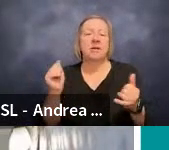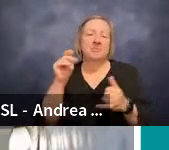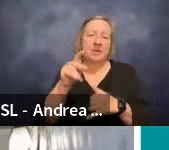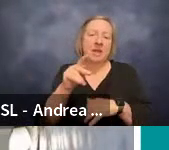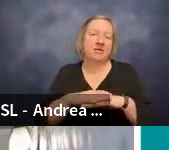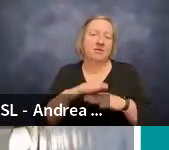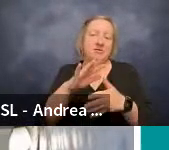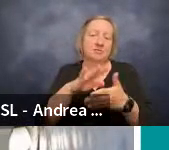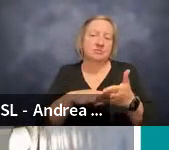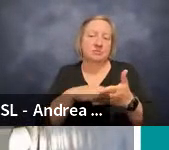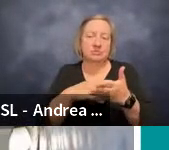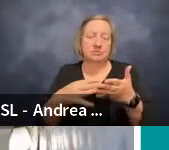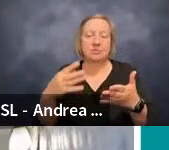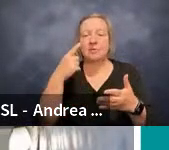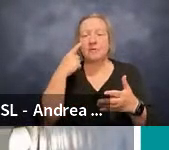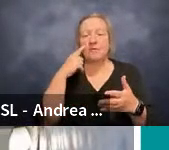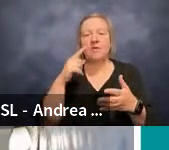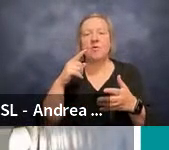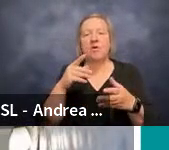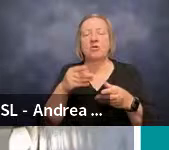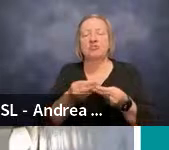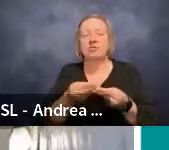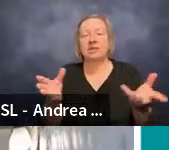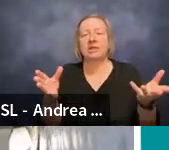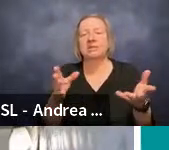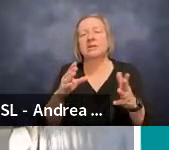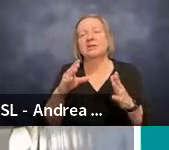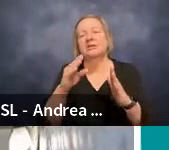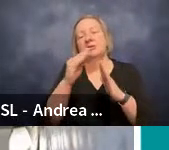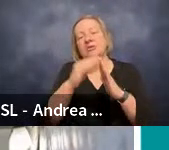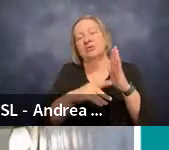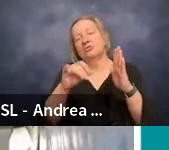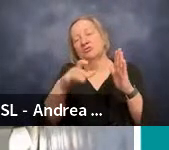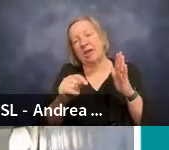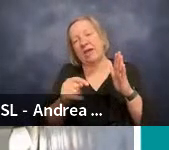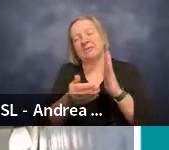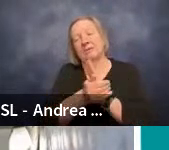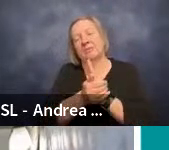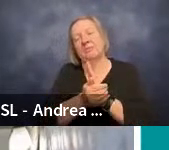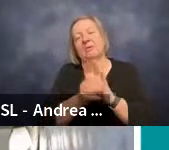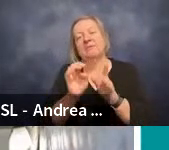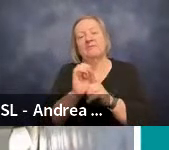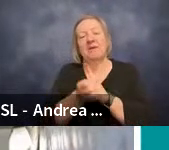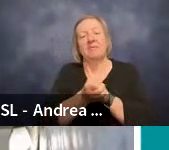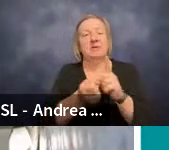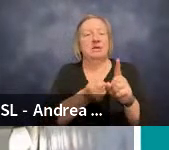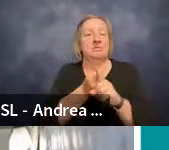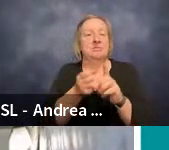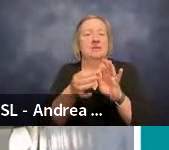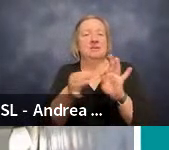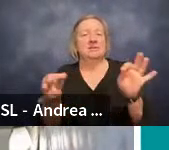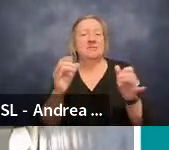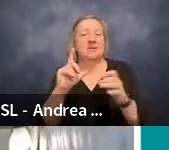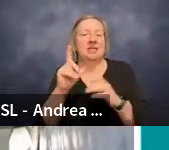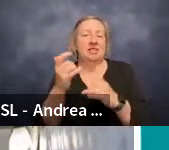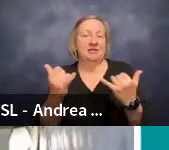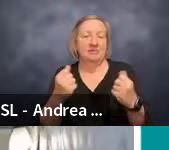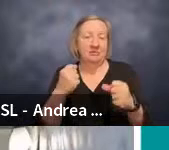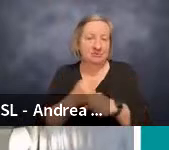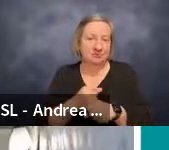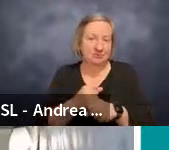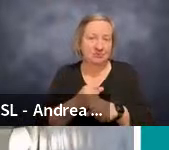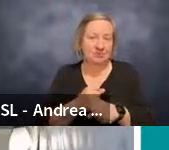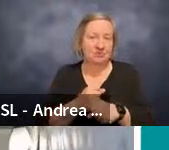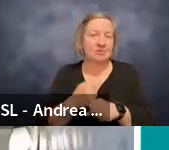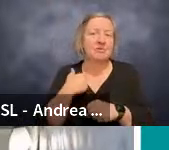schedule for a release of the draft supplemental environmental impact statement later this year. So we hope